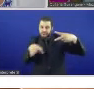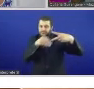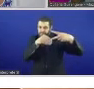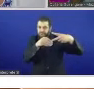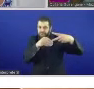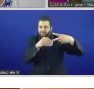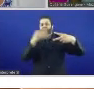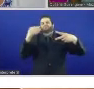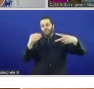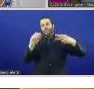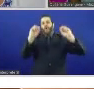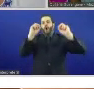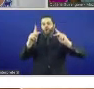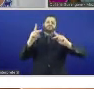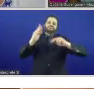particularly important.